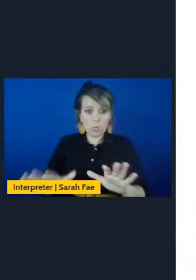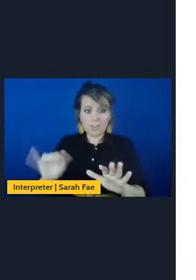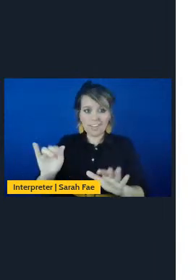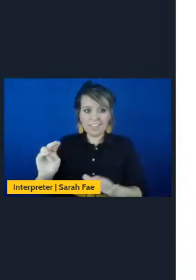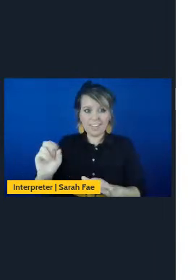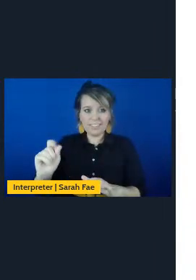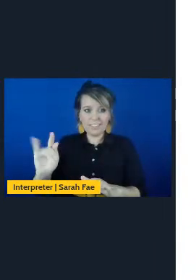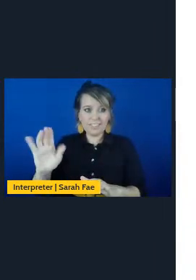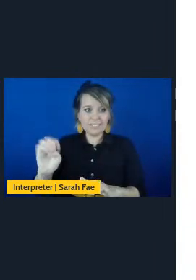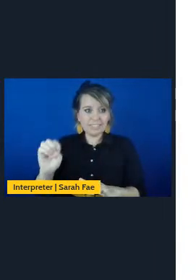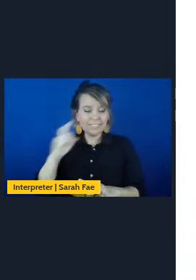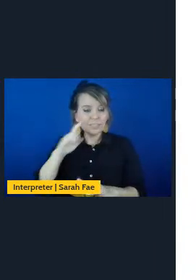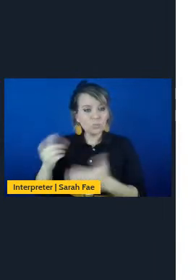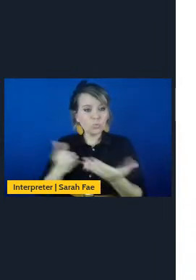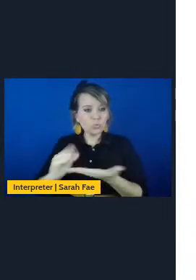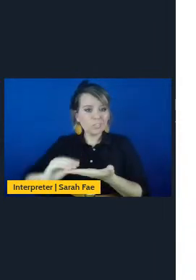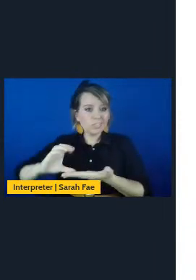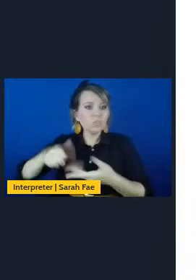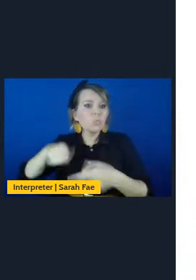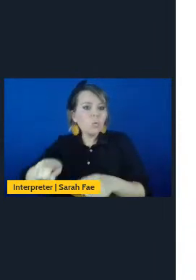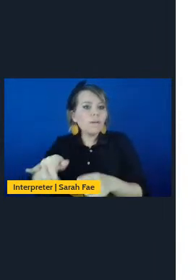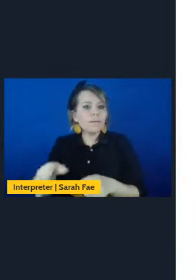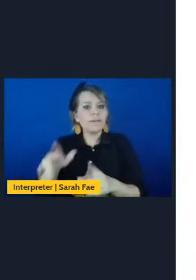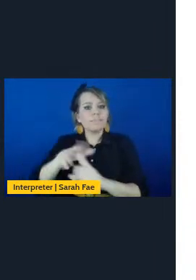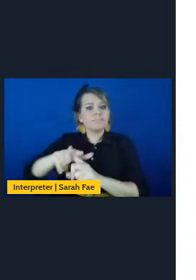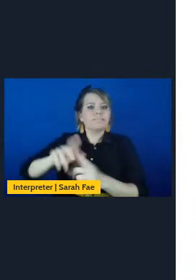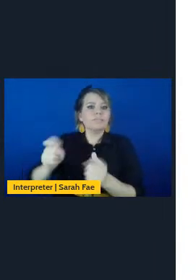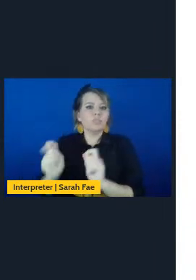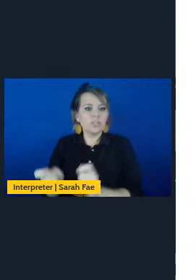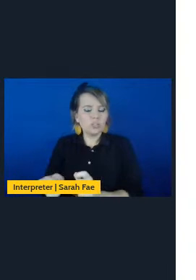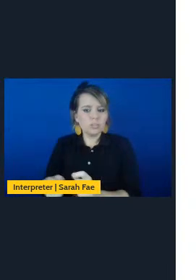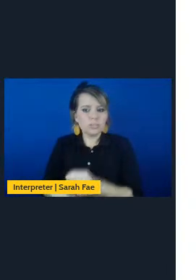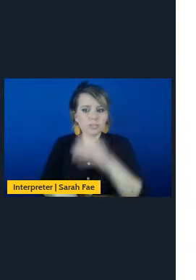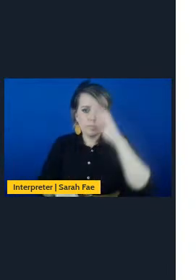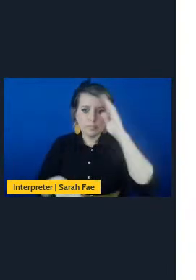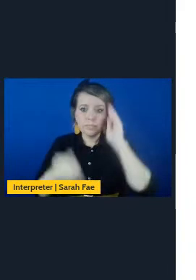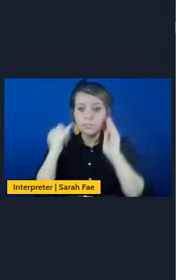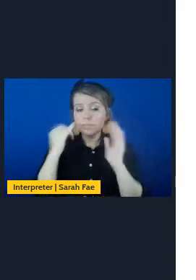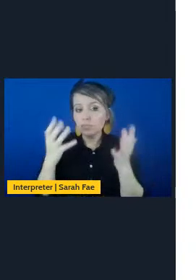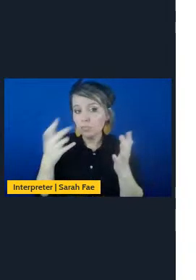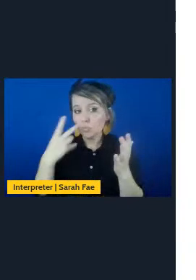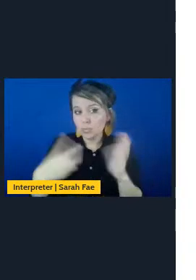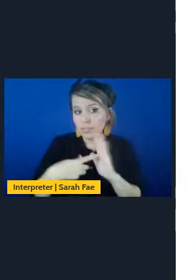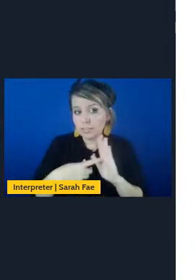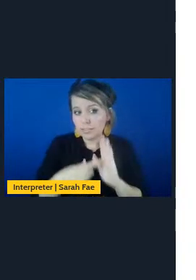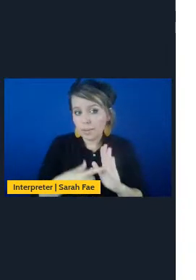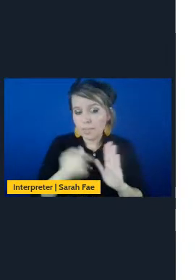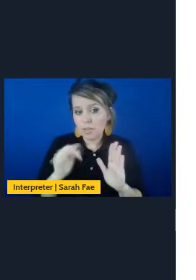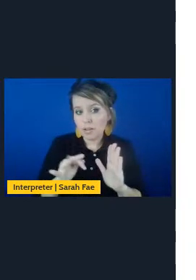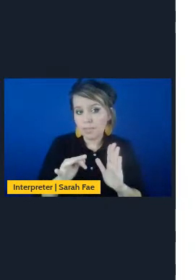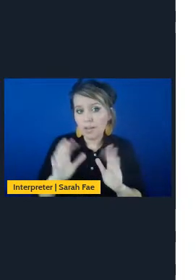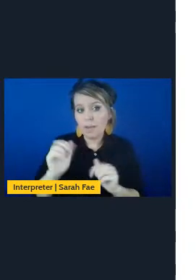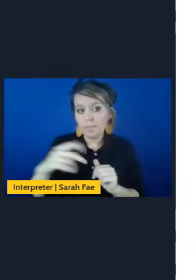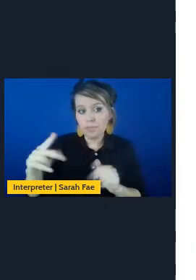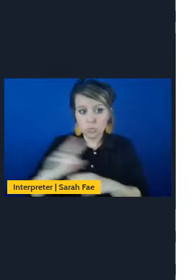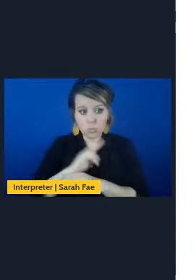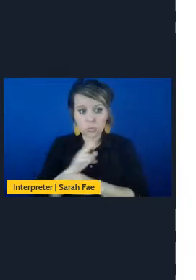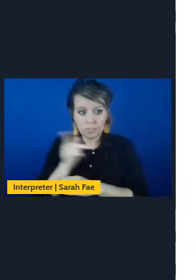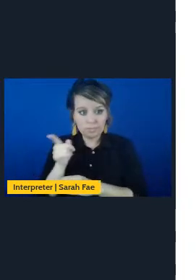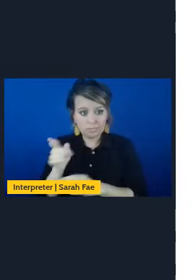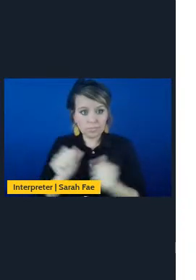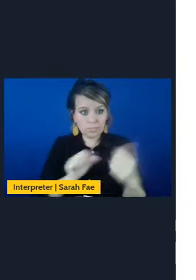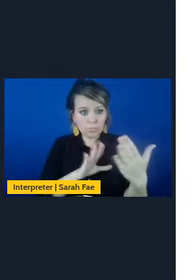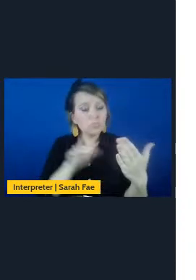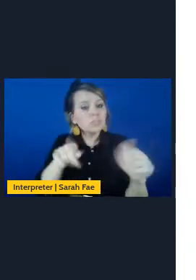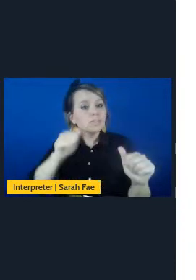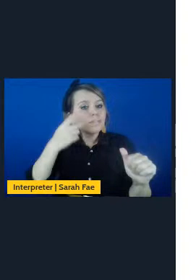stack as they iterate on changes. Now, if you would like to see an example of application using this approach, you can